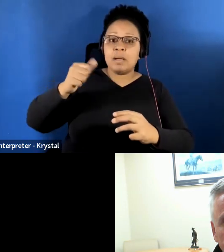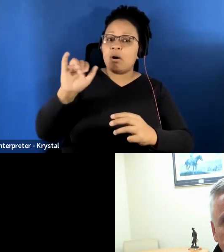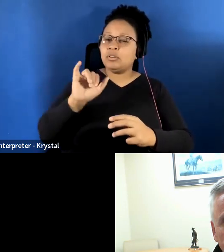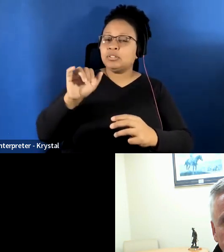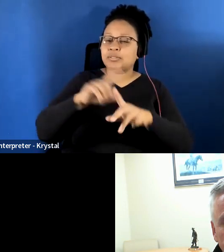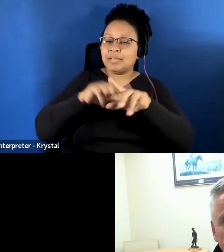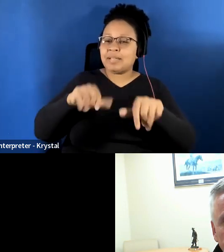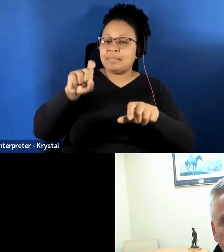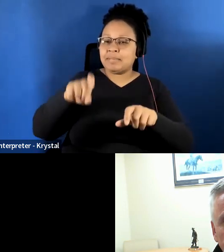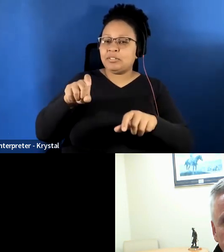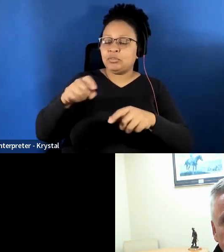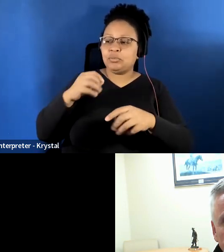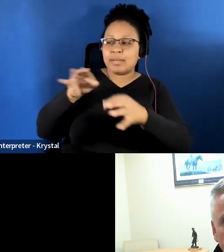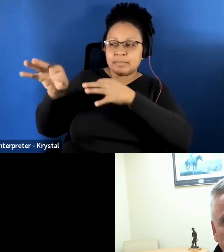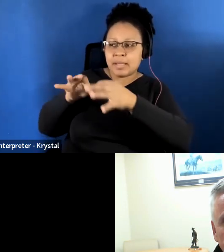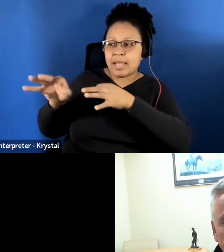do.